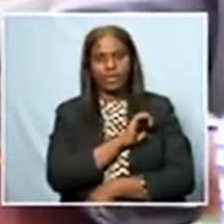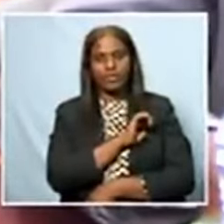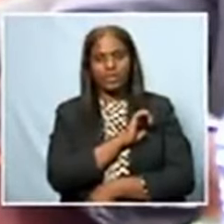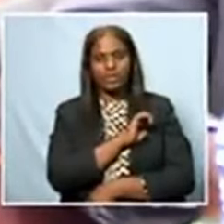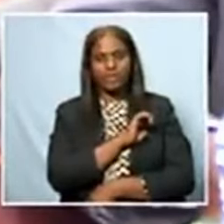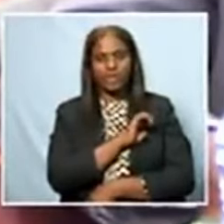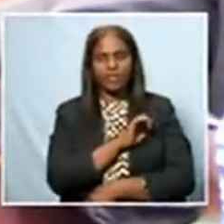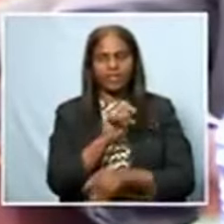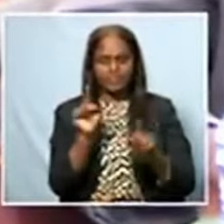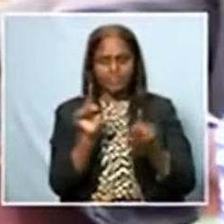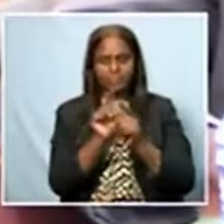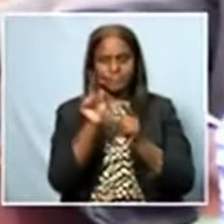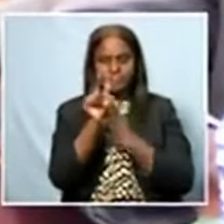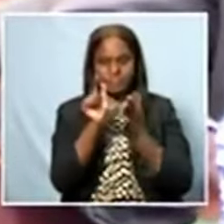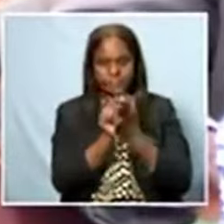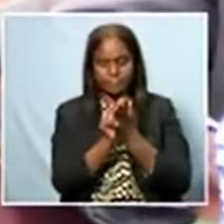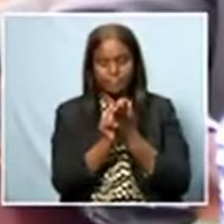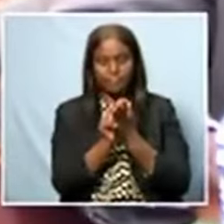The bill